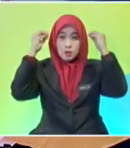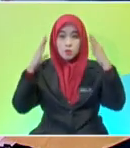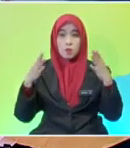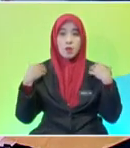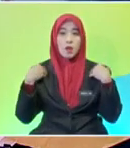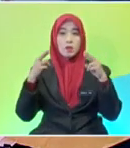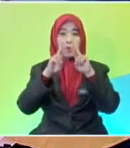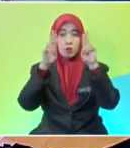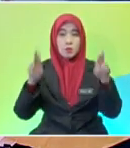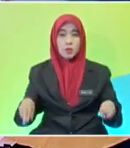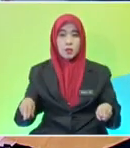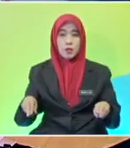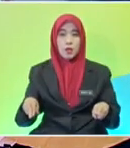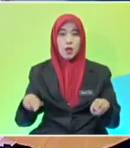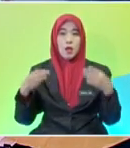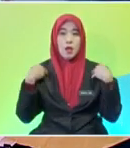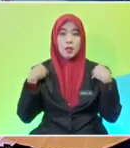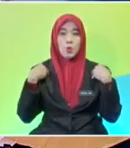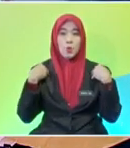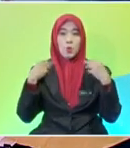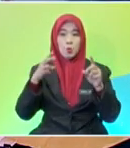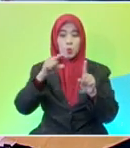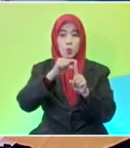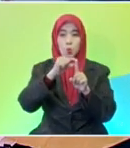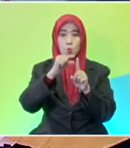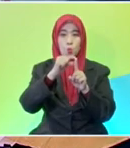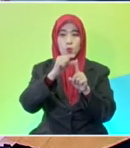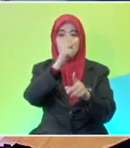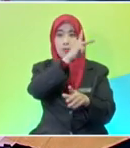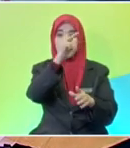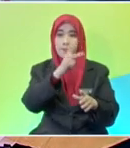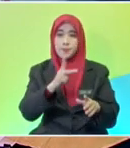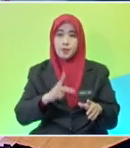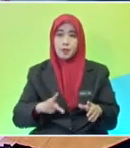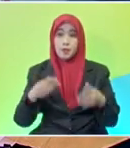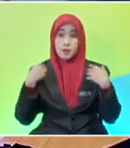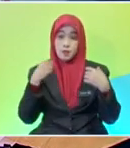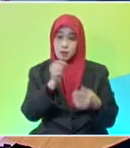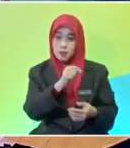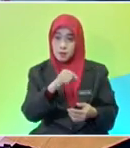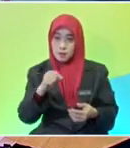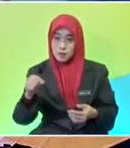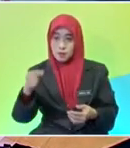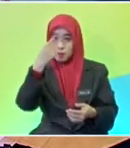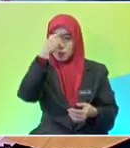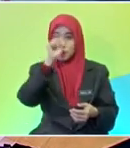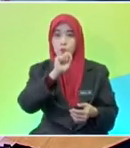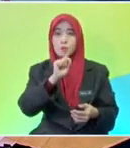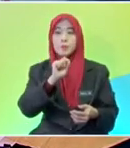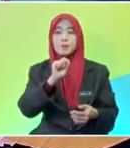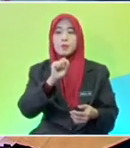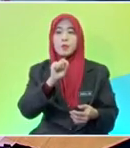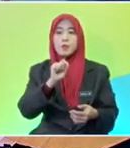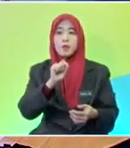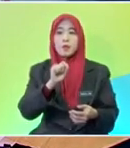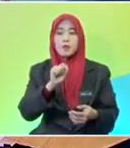crossword. Wow. I've got a puzzle for you. Okay. So, Shafika, maybe you can have a pen with you, the marker pen there. Yeah. Maybe you can go. I